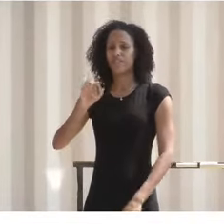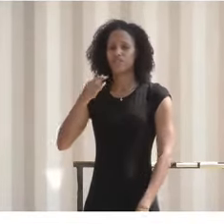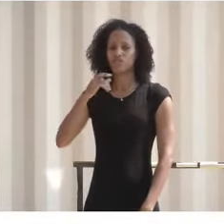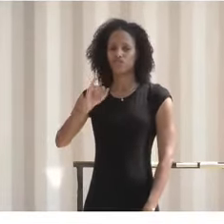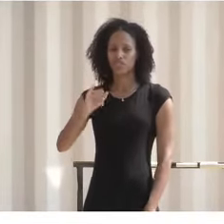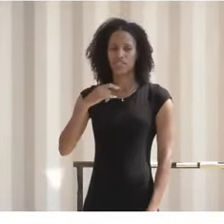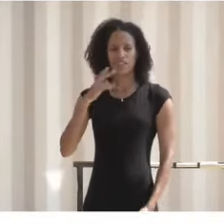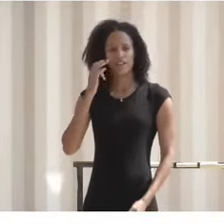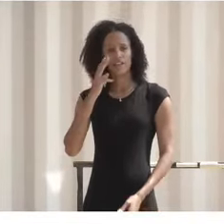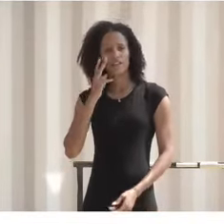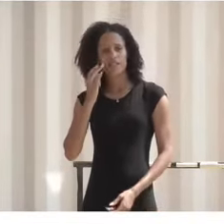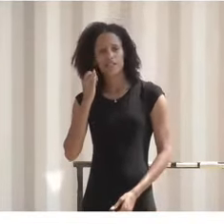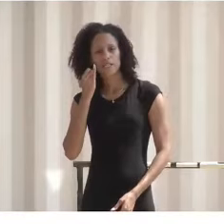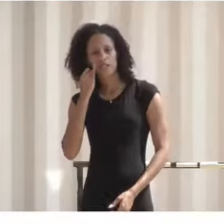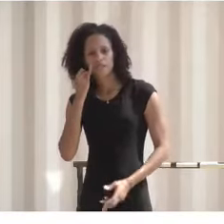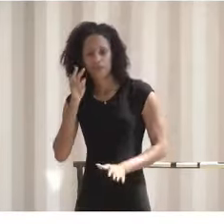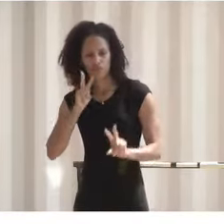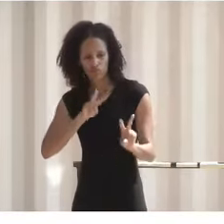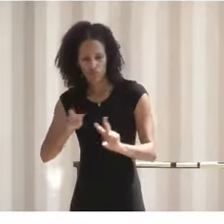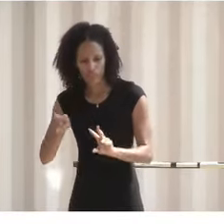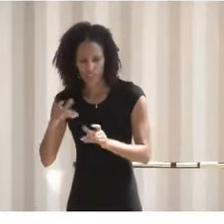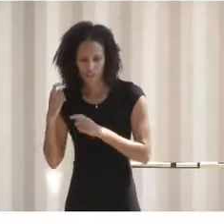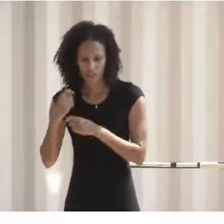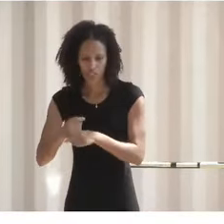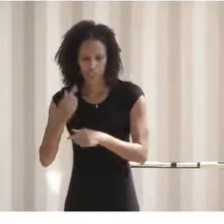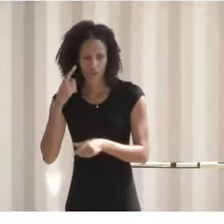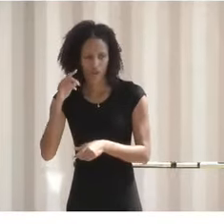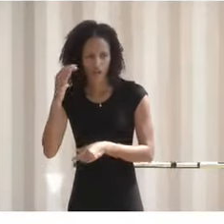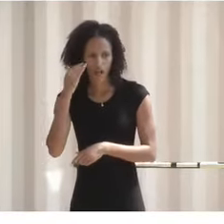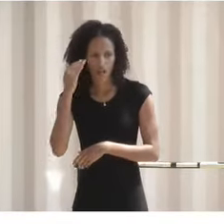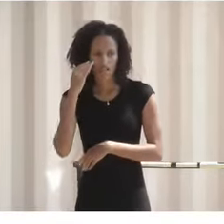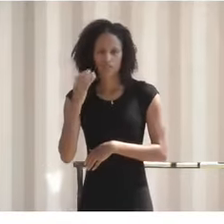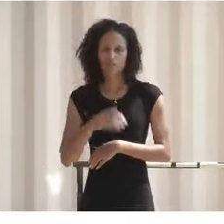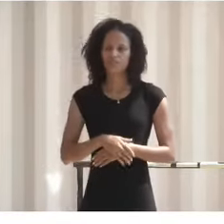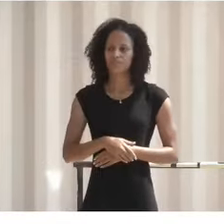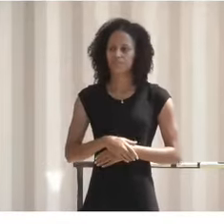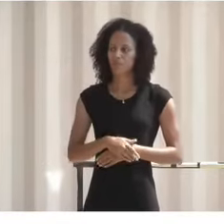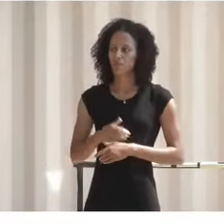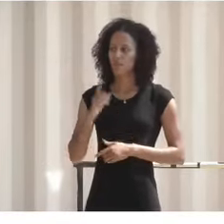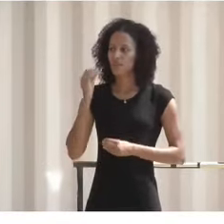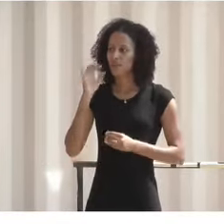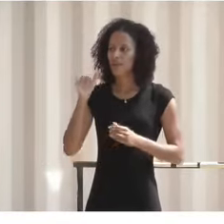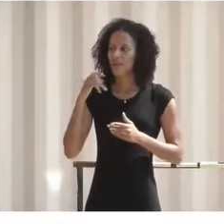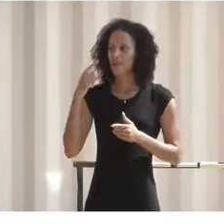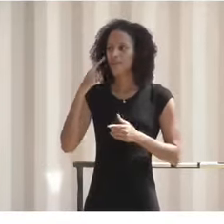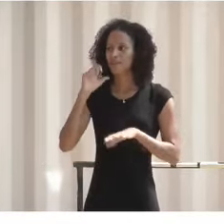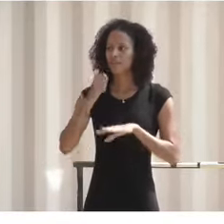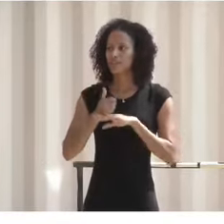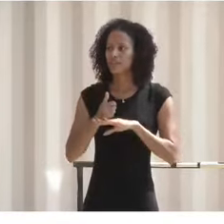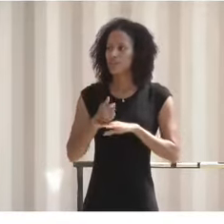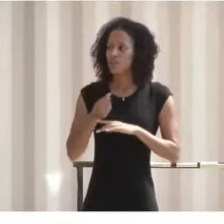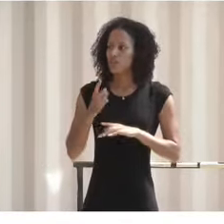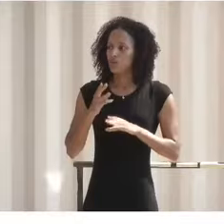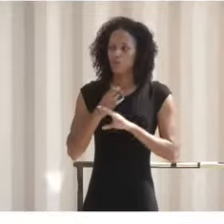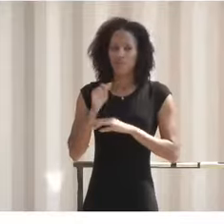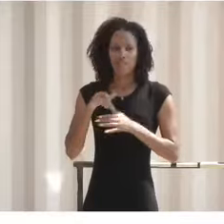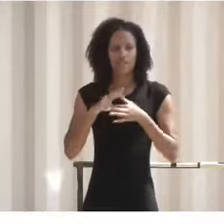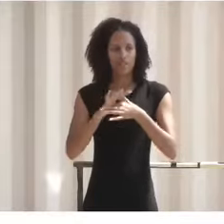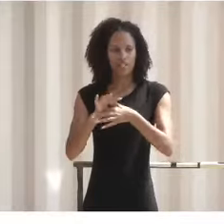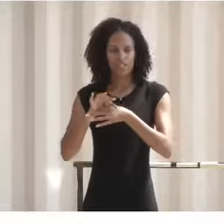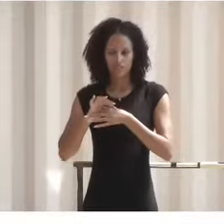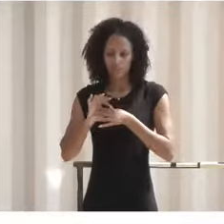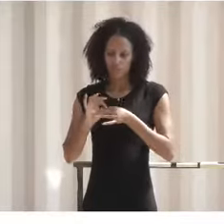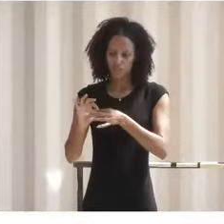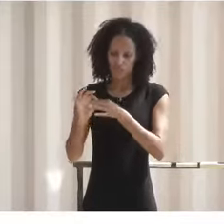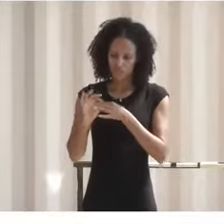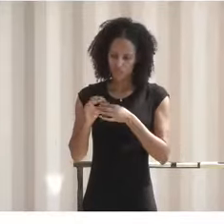the traditional knowledge, it is based around the total abundance mindset. Their interrelations to their